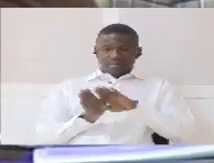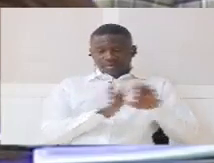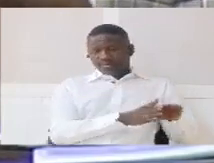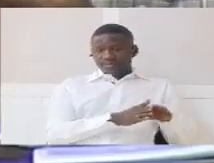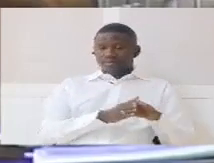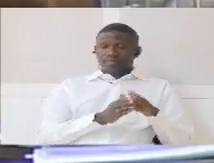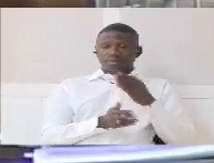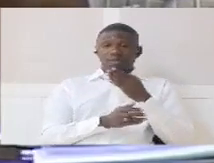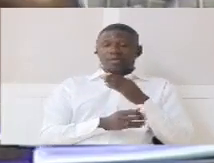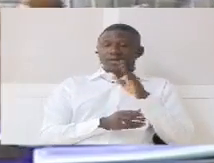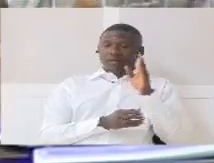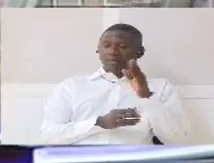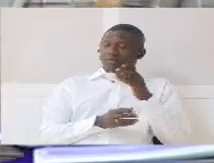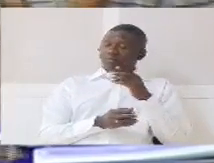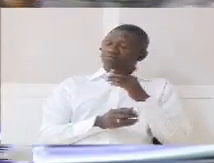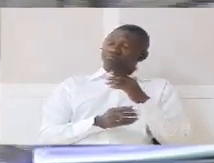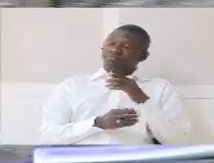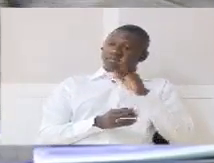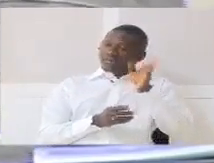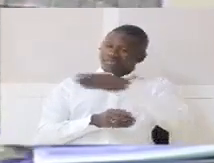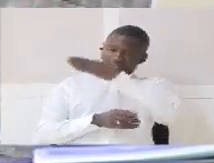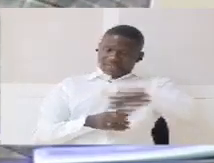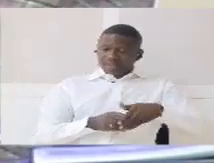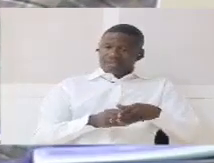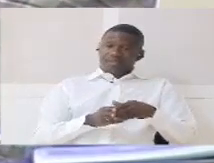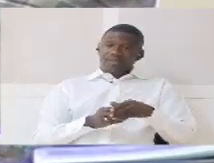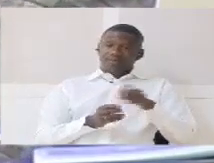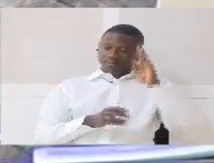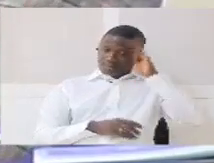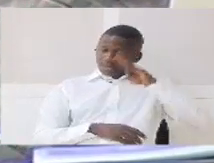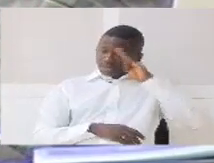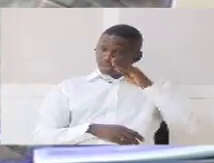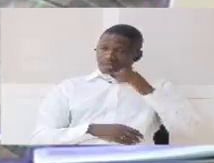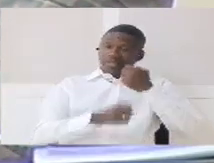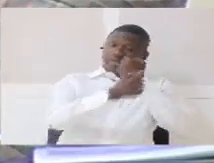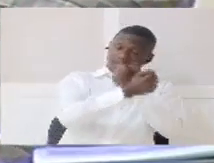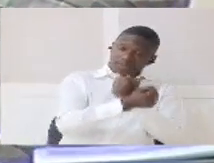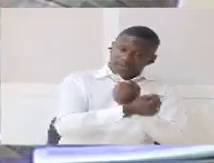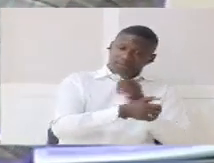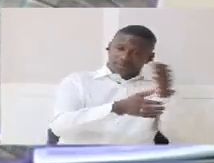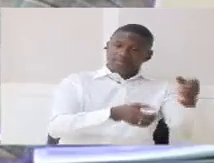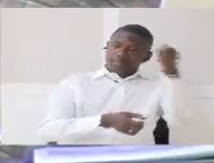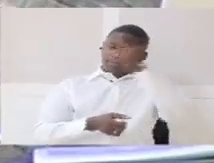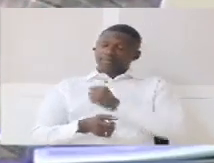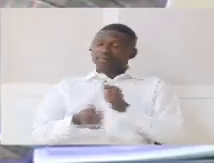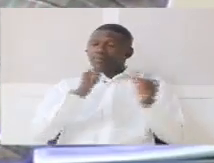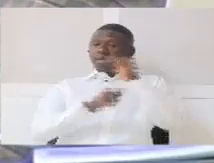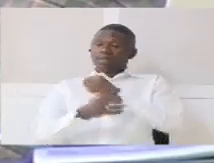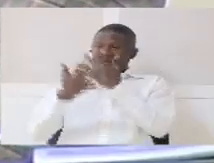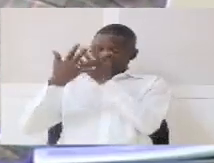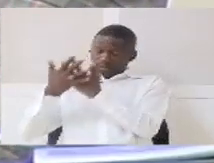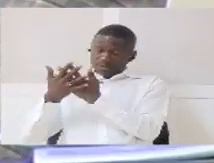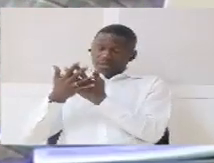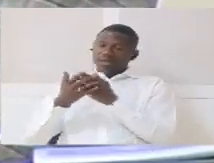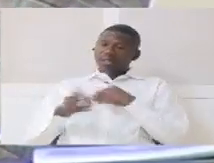pardon, arresting him and bringing him back to the prison, did they do anything to him,